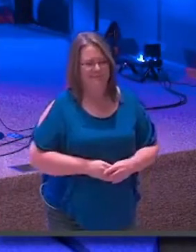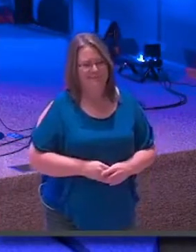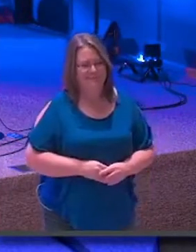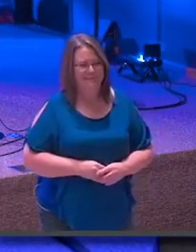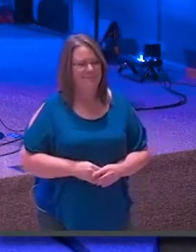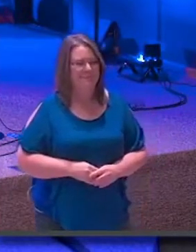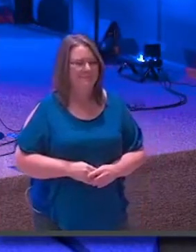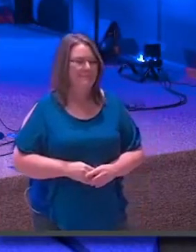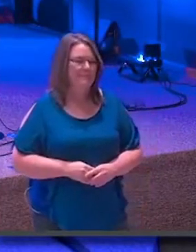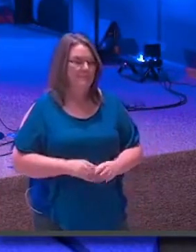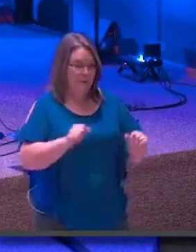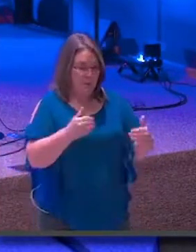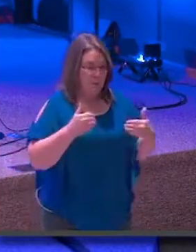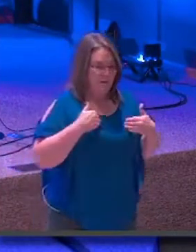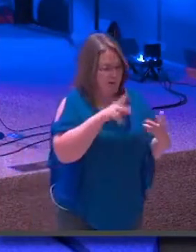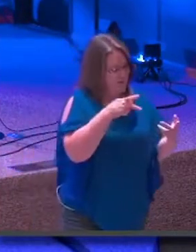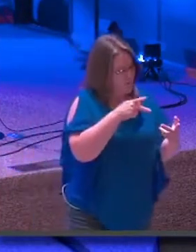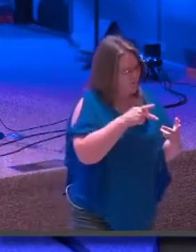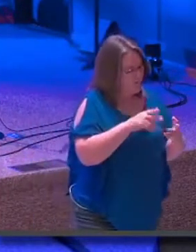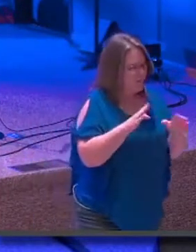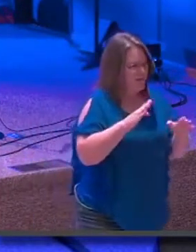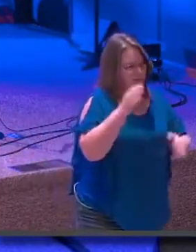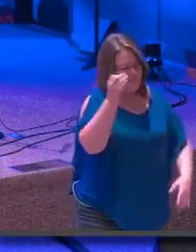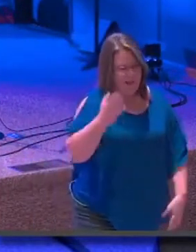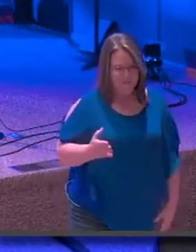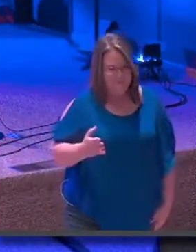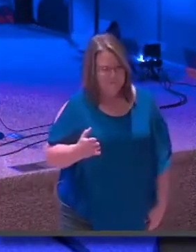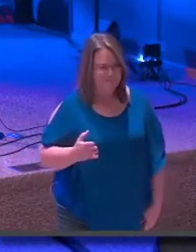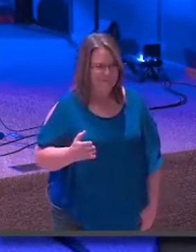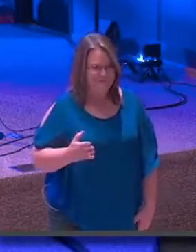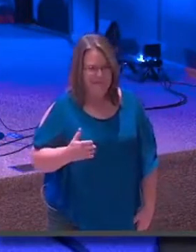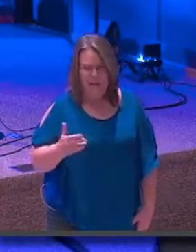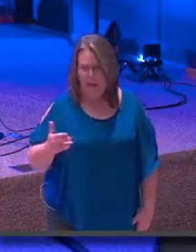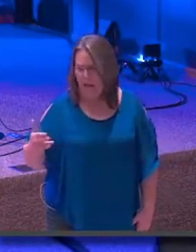We can have a perfectly behaved pastor.